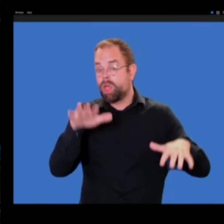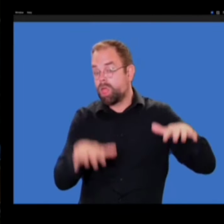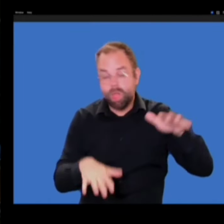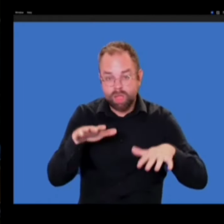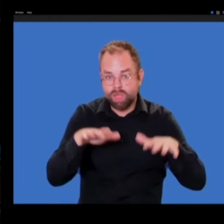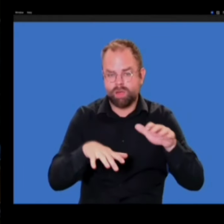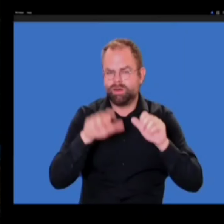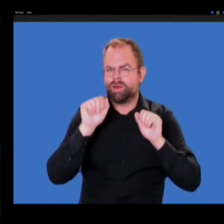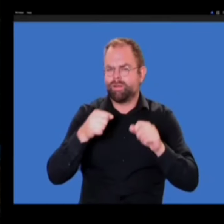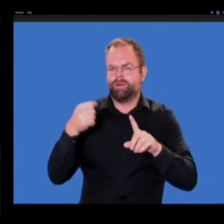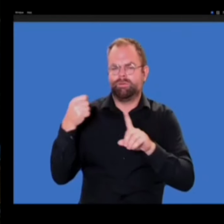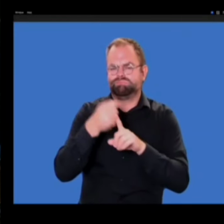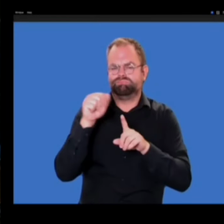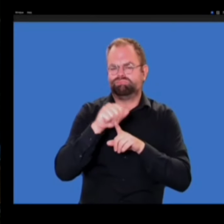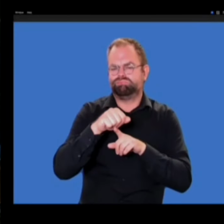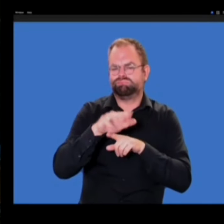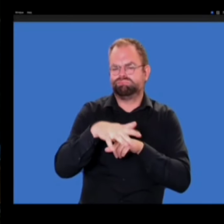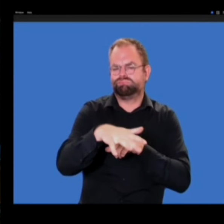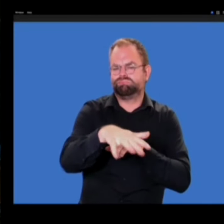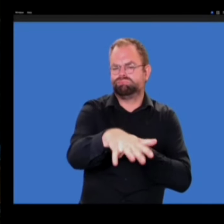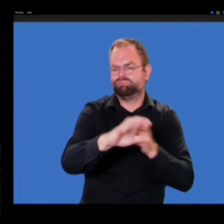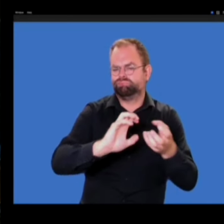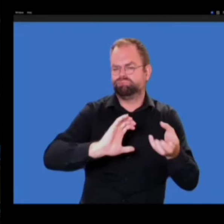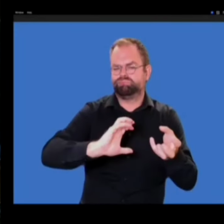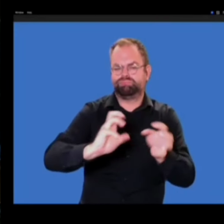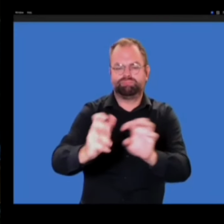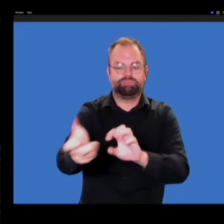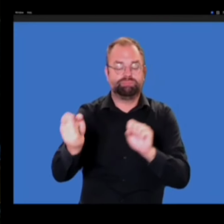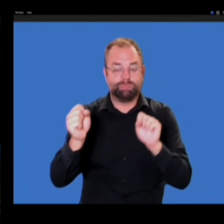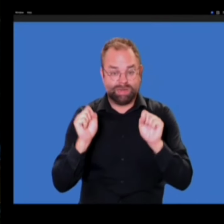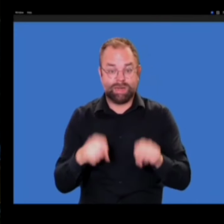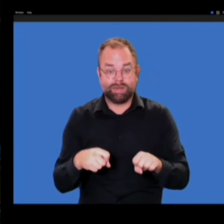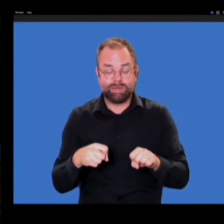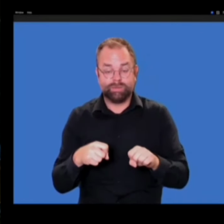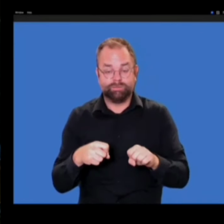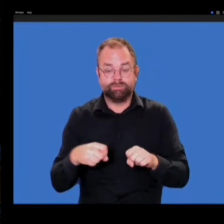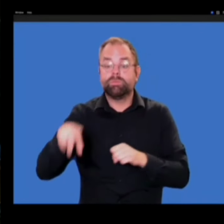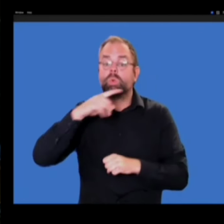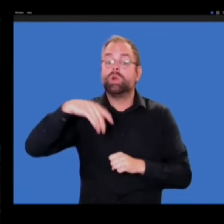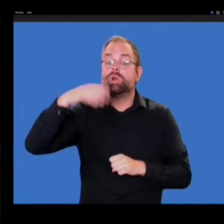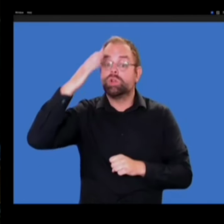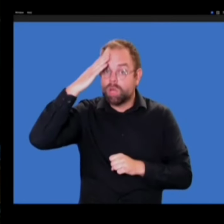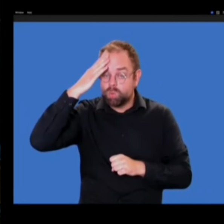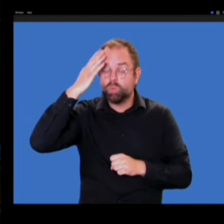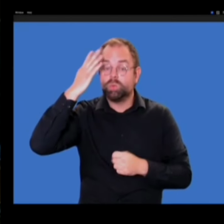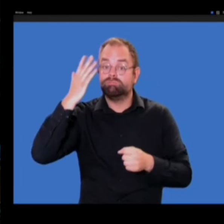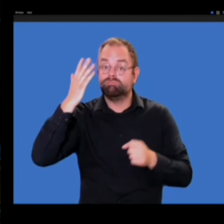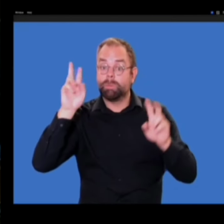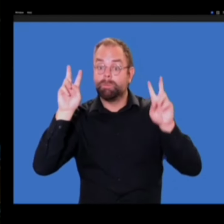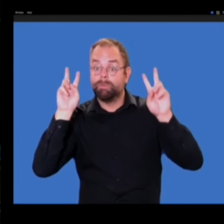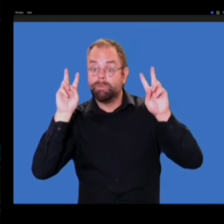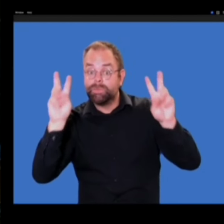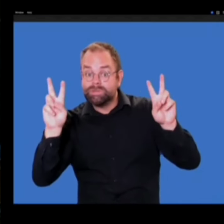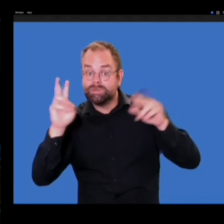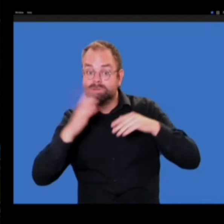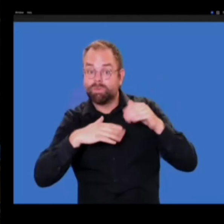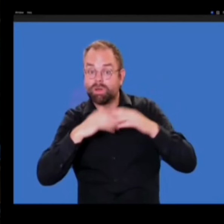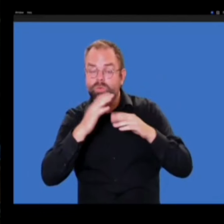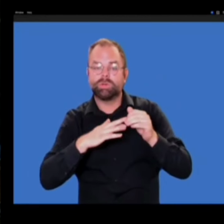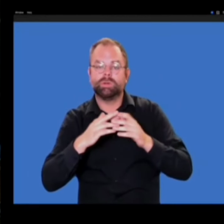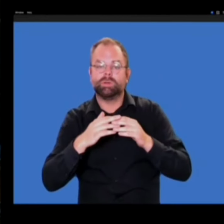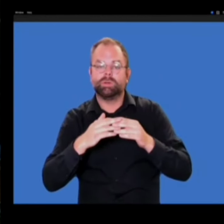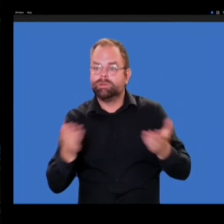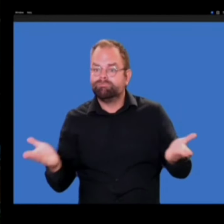The multilateral partnerships we formed through the United Nations, the African Union, ECOWAS, and other